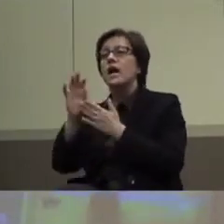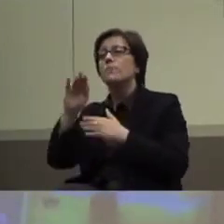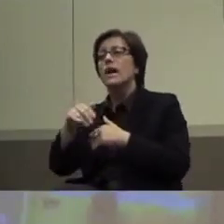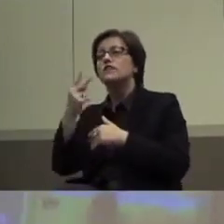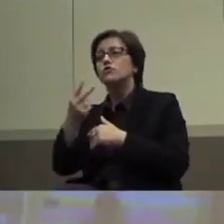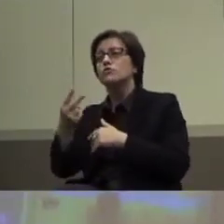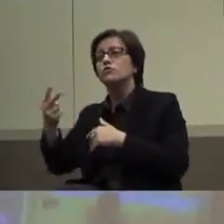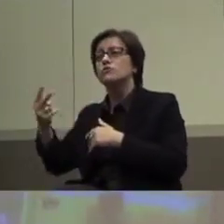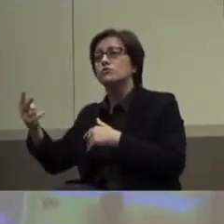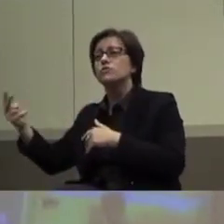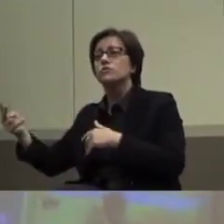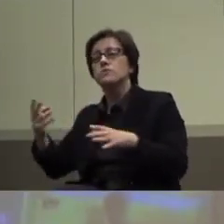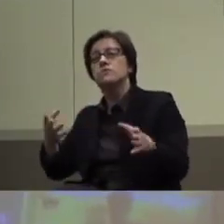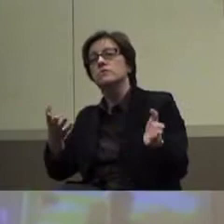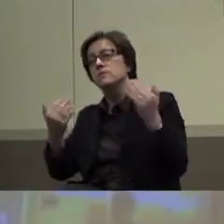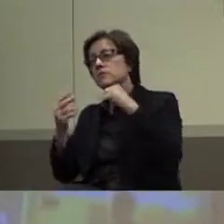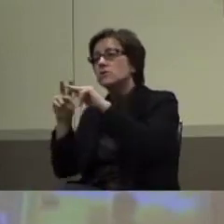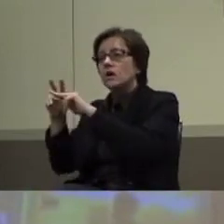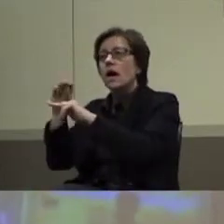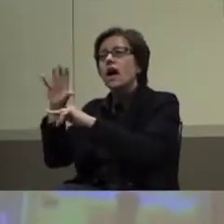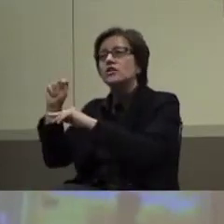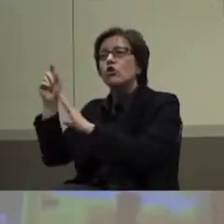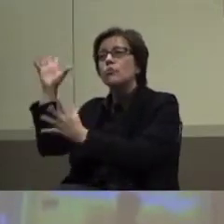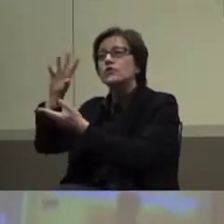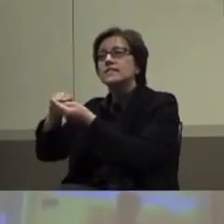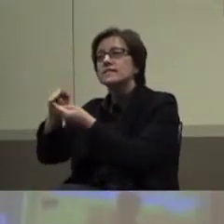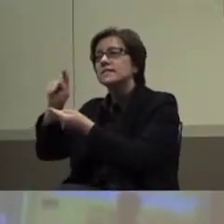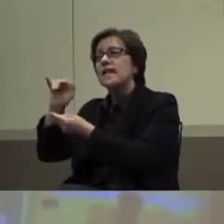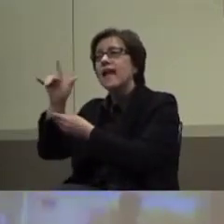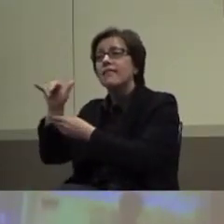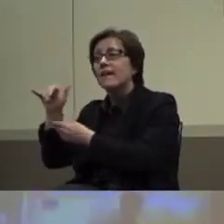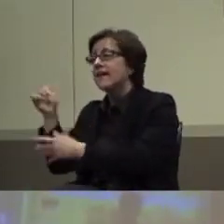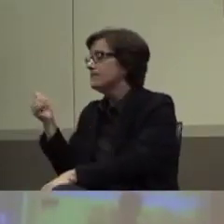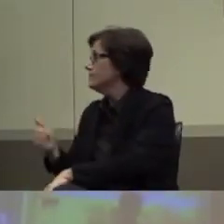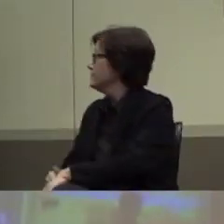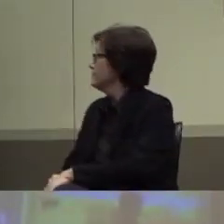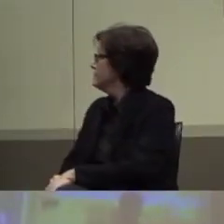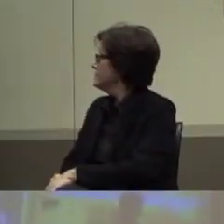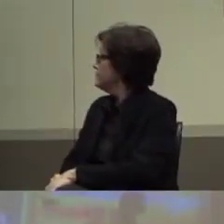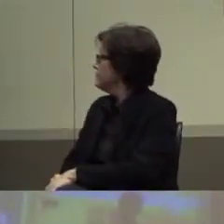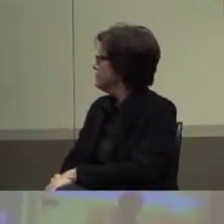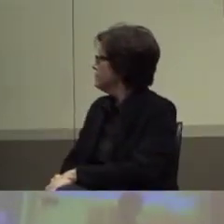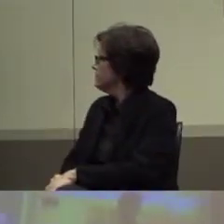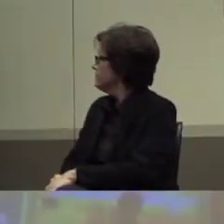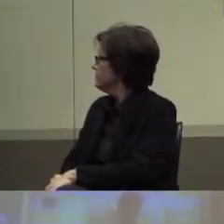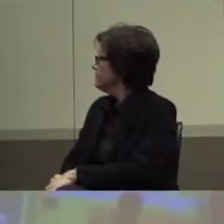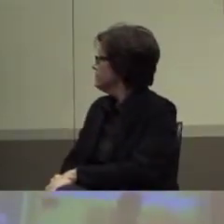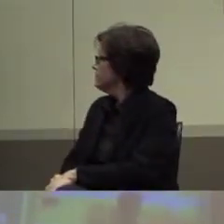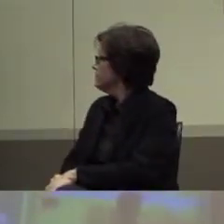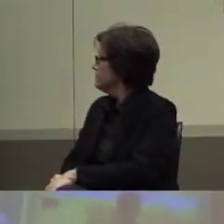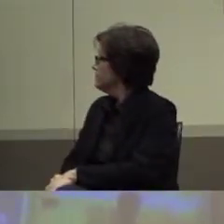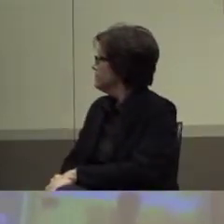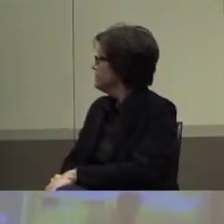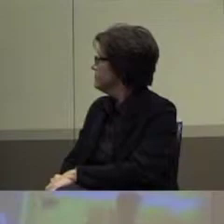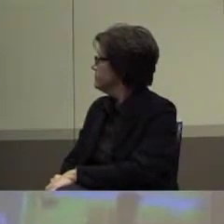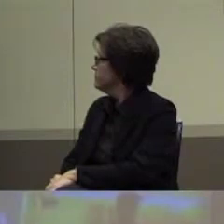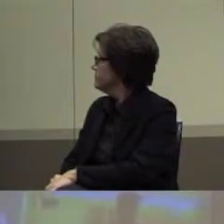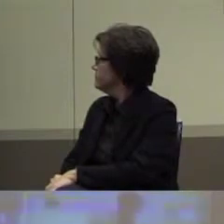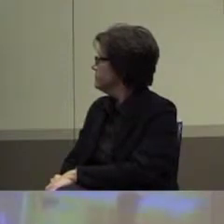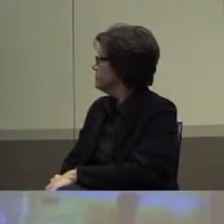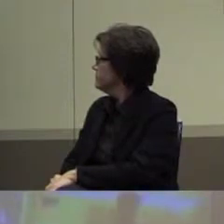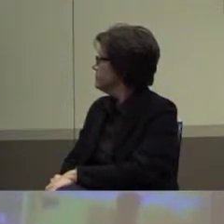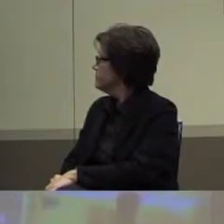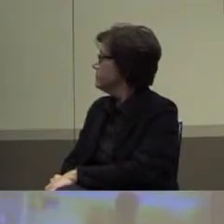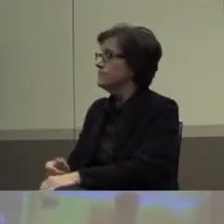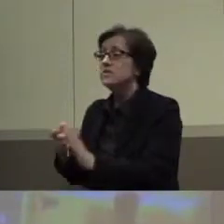What? This is a group of 5. We have 1 group of 5. 1 group